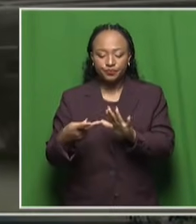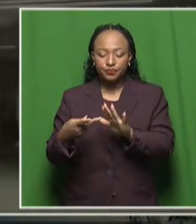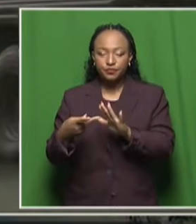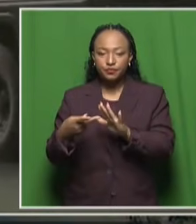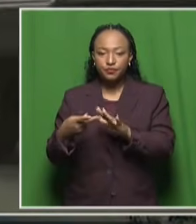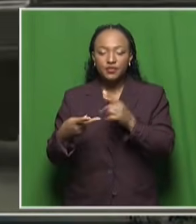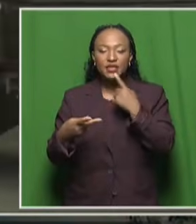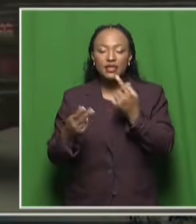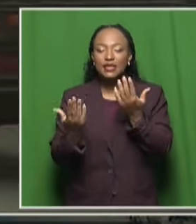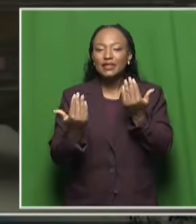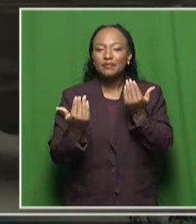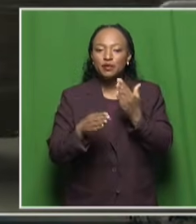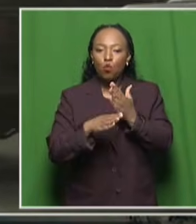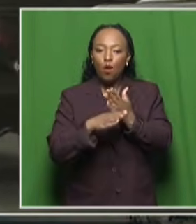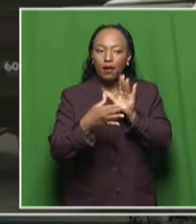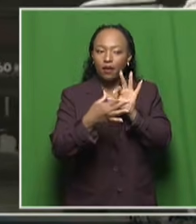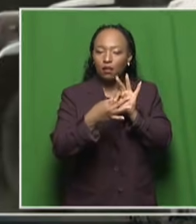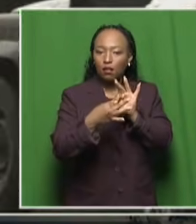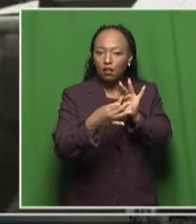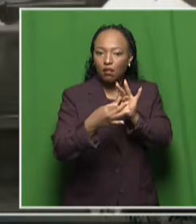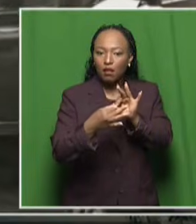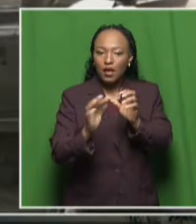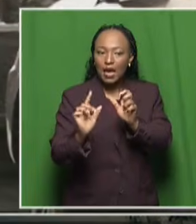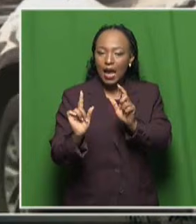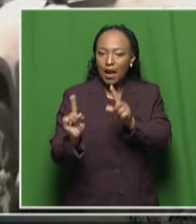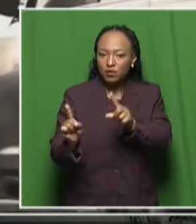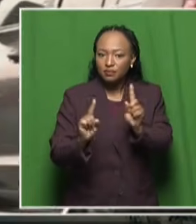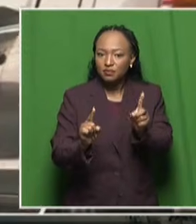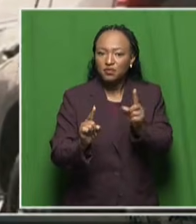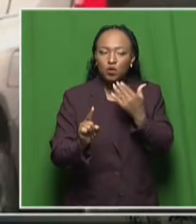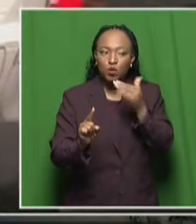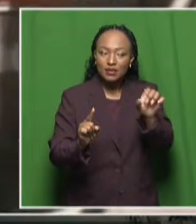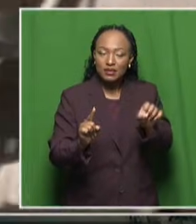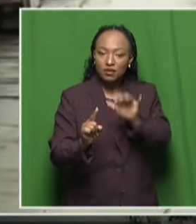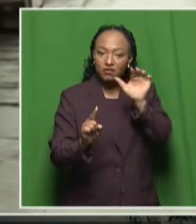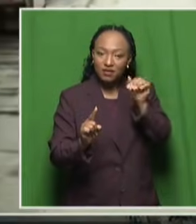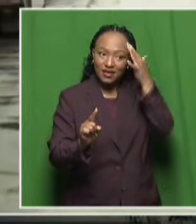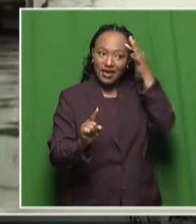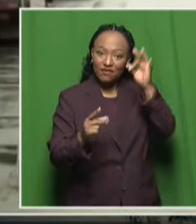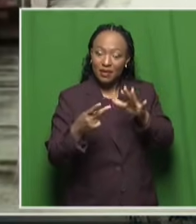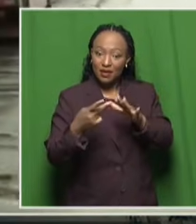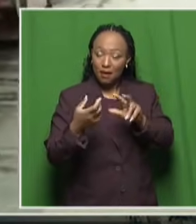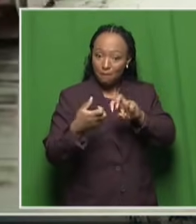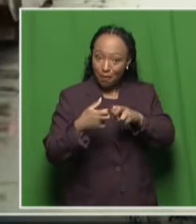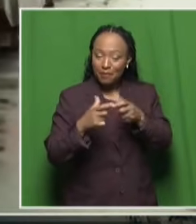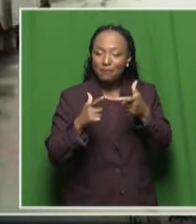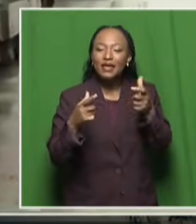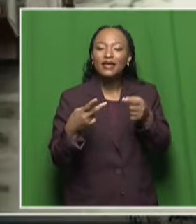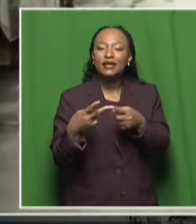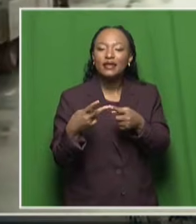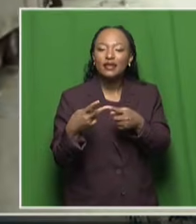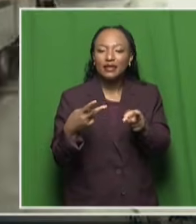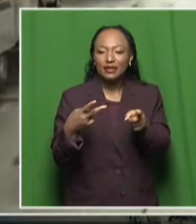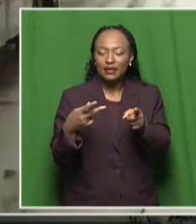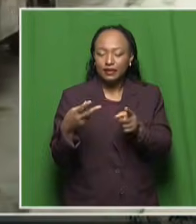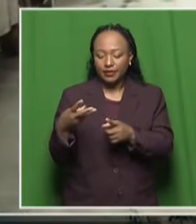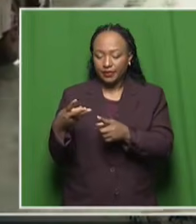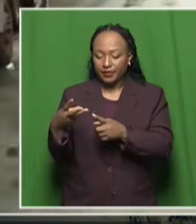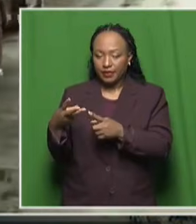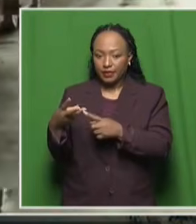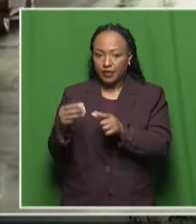expect cooperation and accountability from the South African government, a big problem. Then he goes on to say that